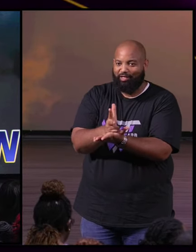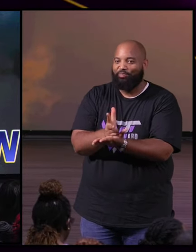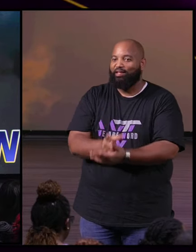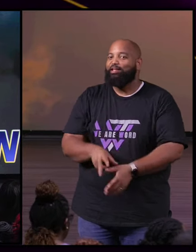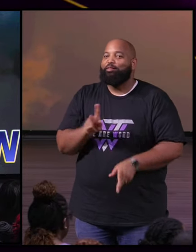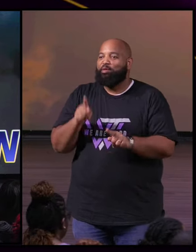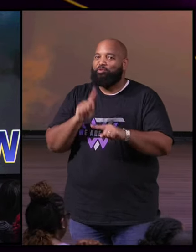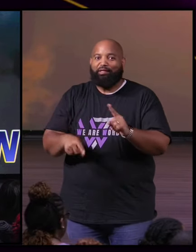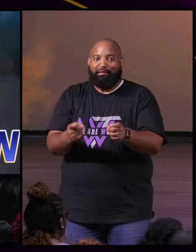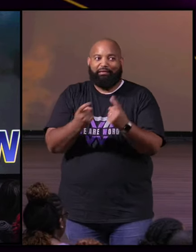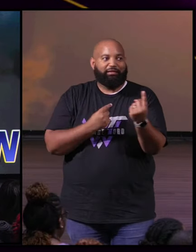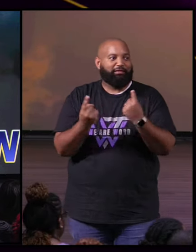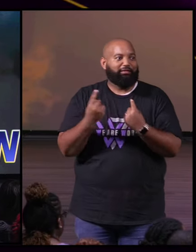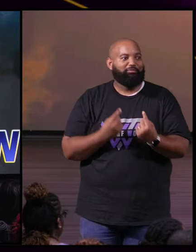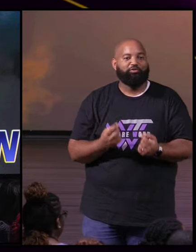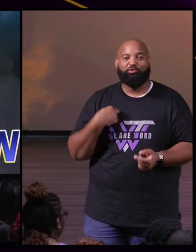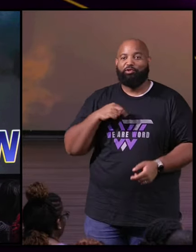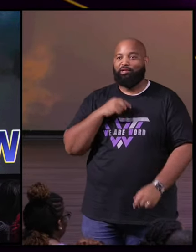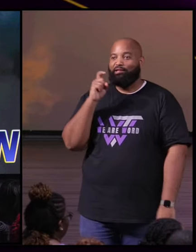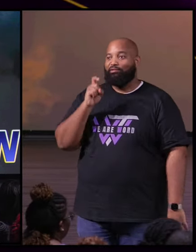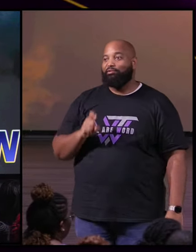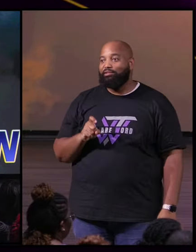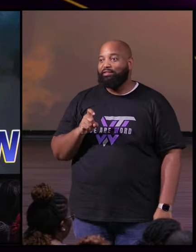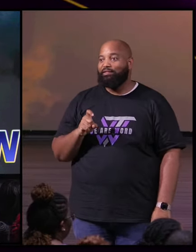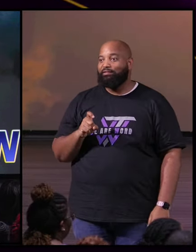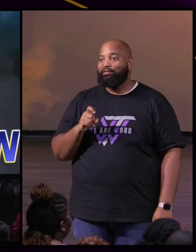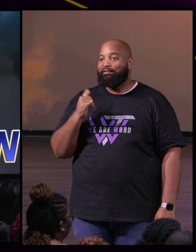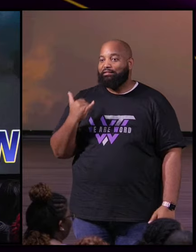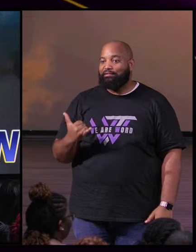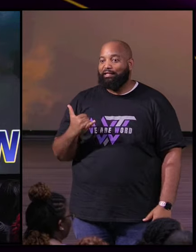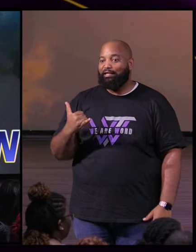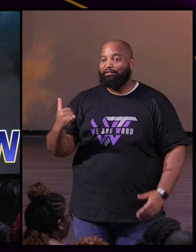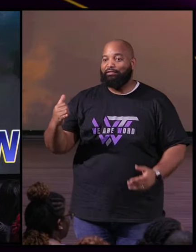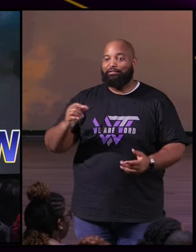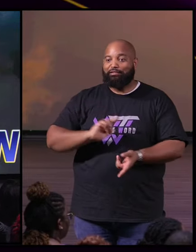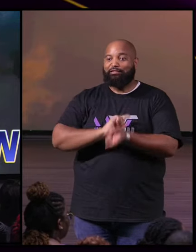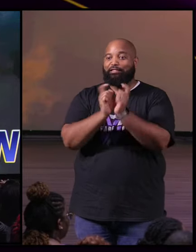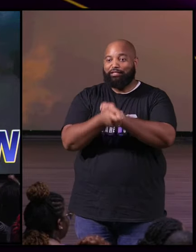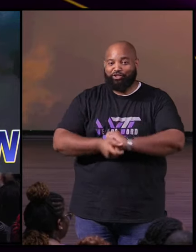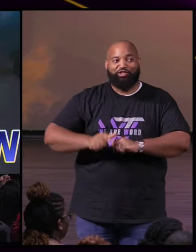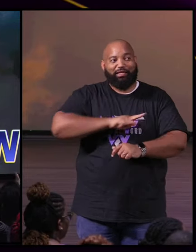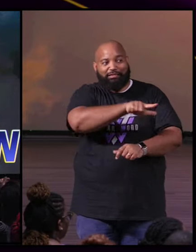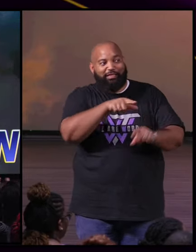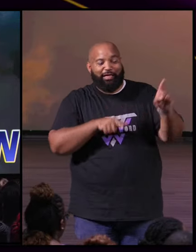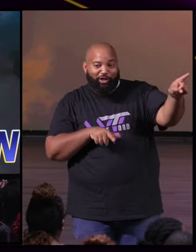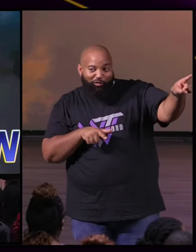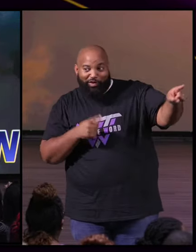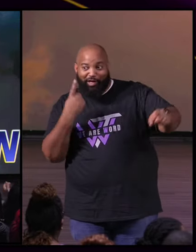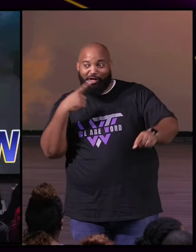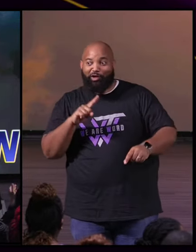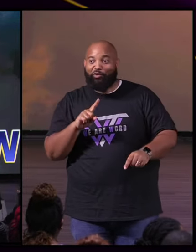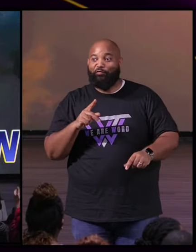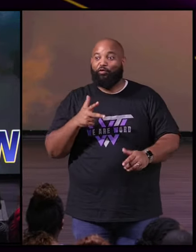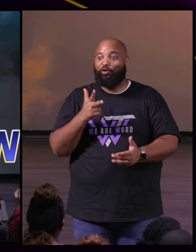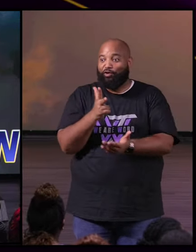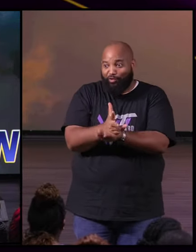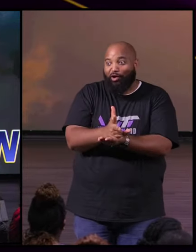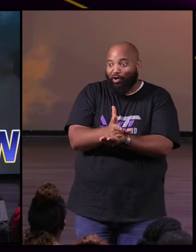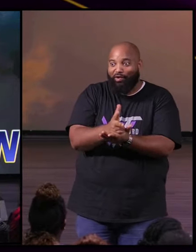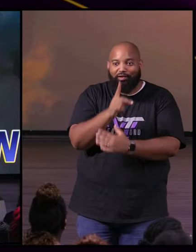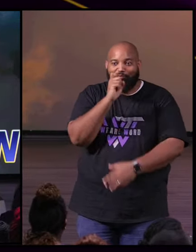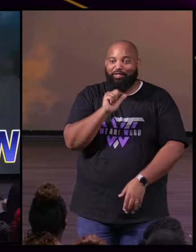And so we're gonna have to tear up some grass and put some asphalt down and add some parks. Hadn't planned on doing